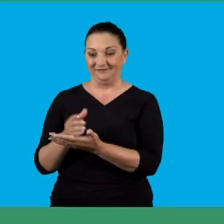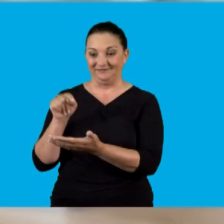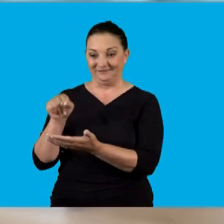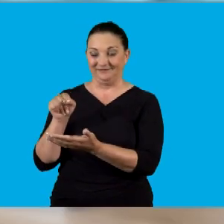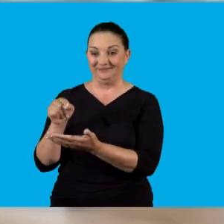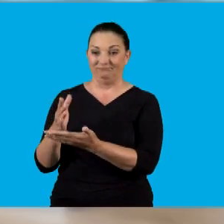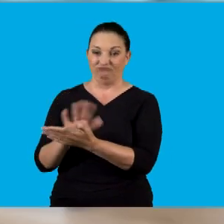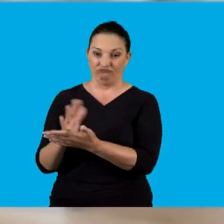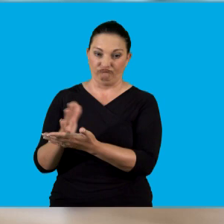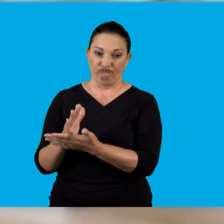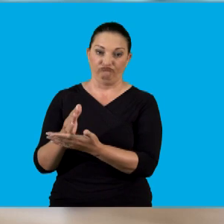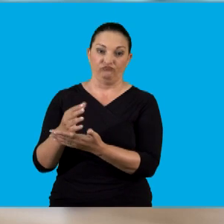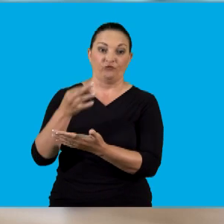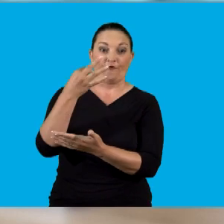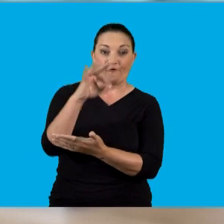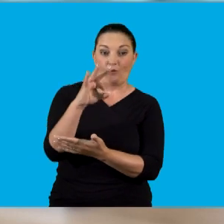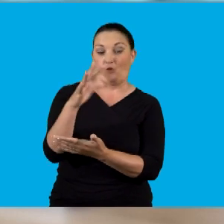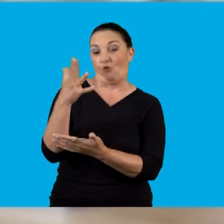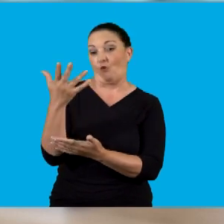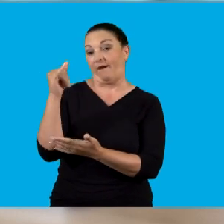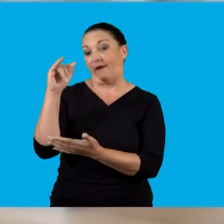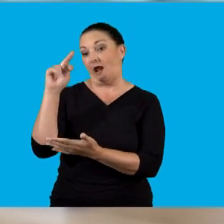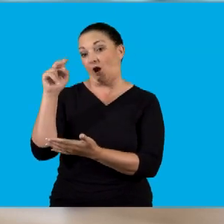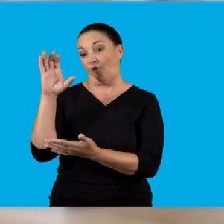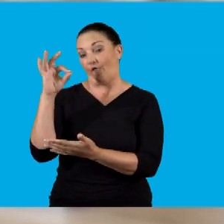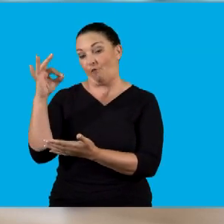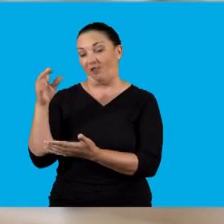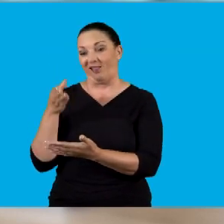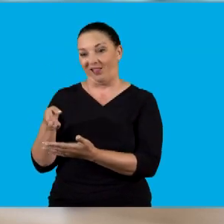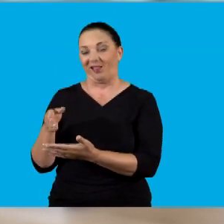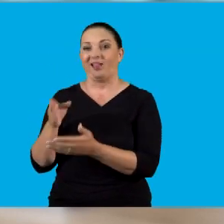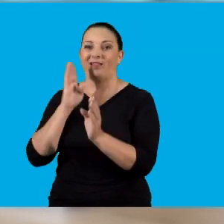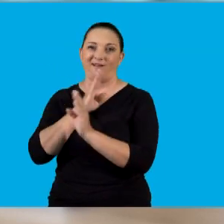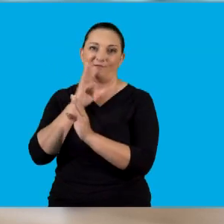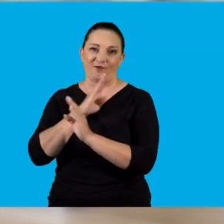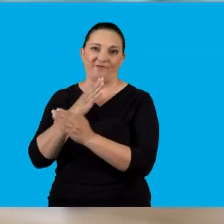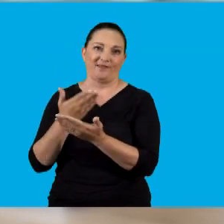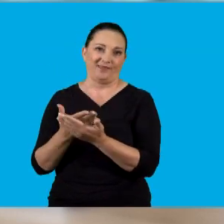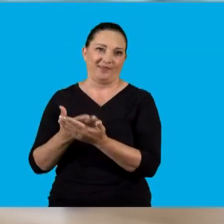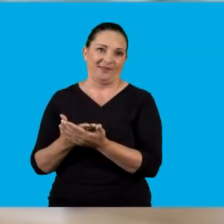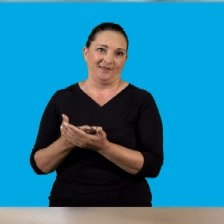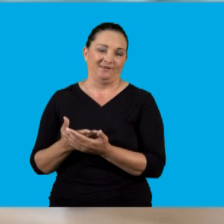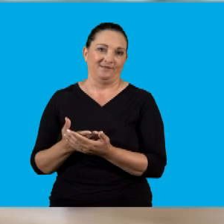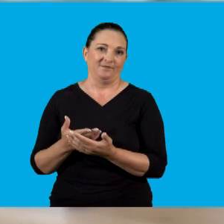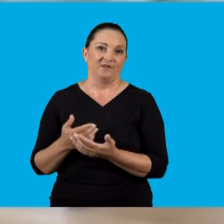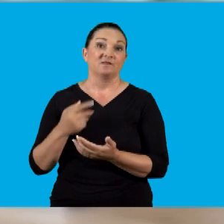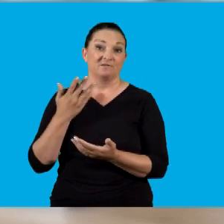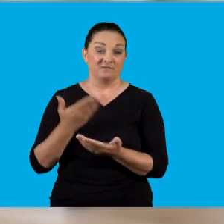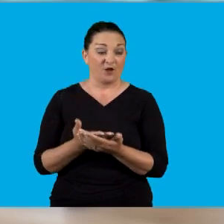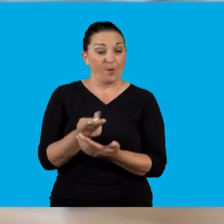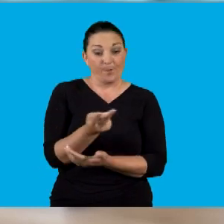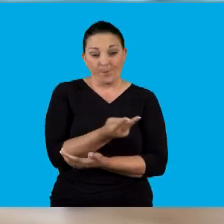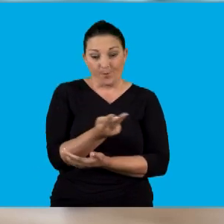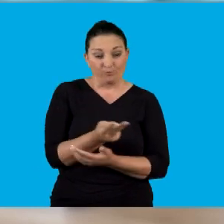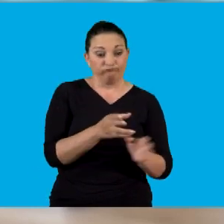sector, they form part of our formal and informal sectors, whereby you find in the informal sector, you would find your sole traders. Even